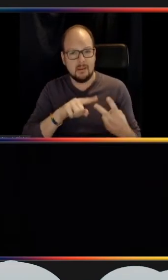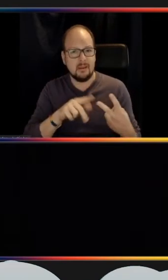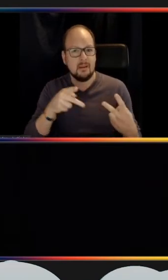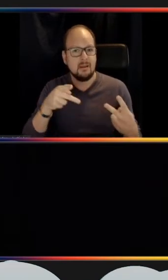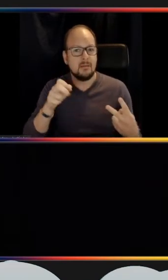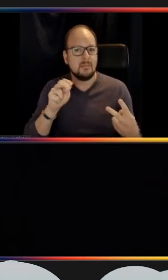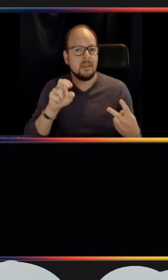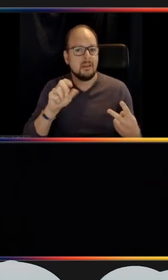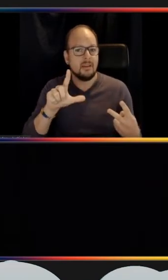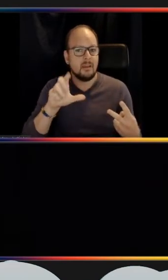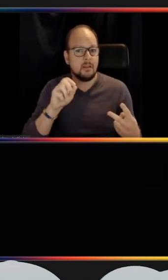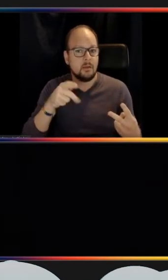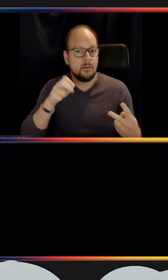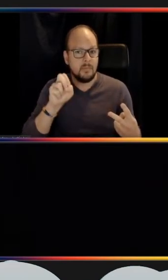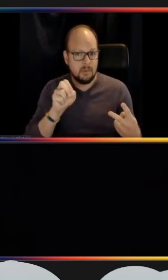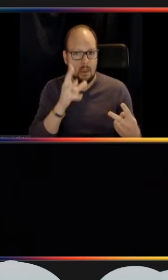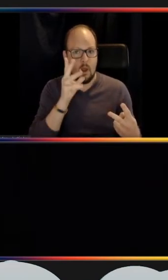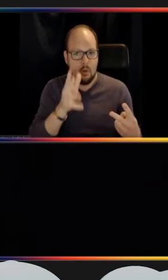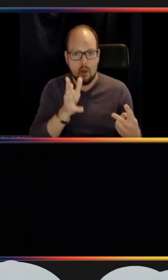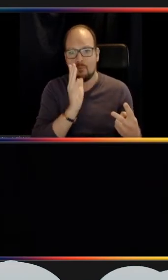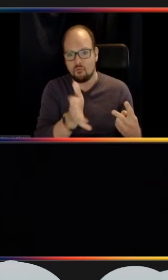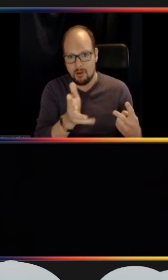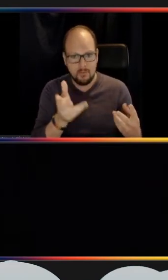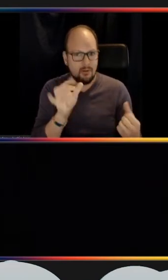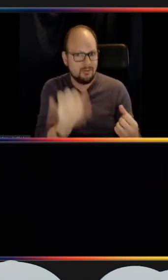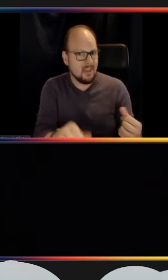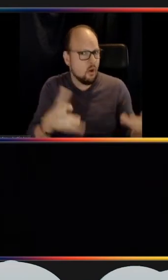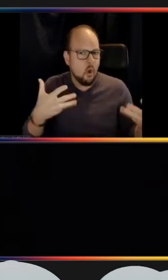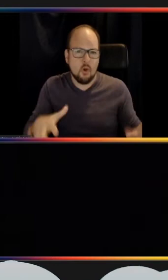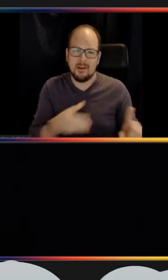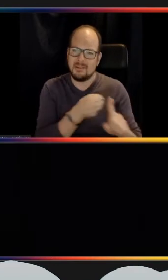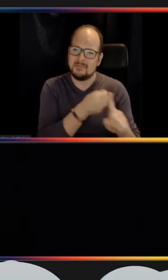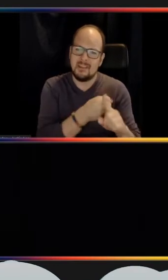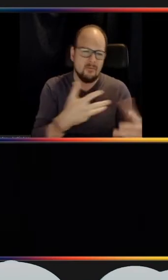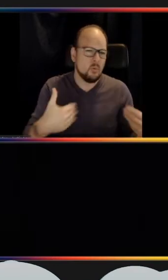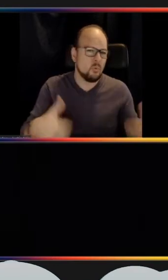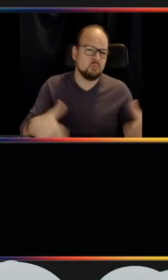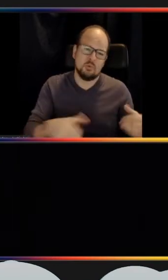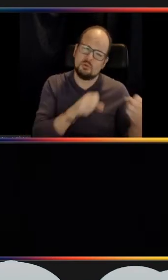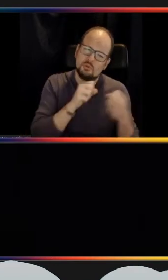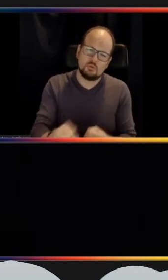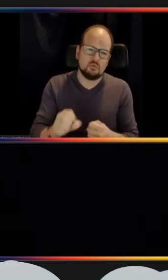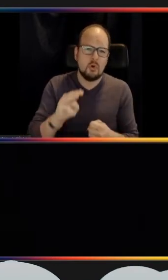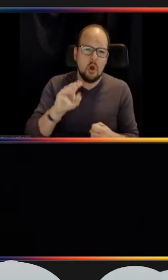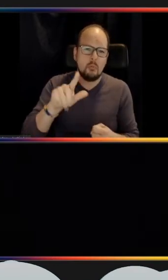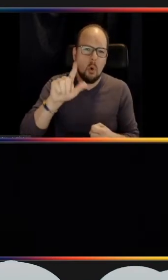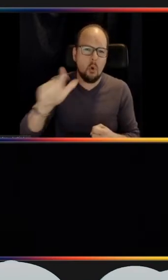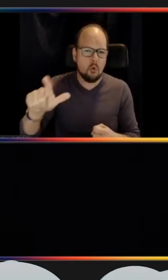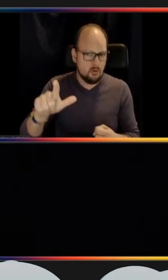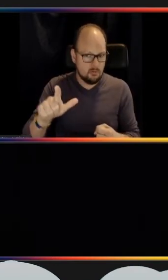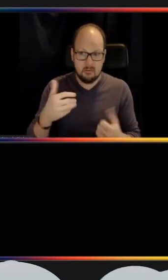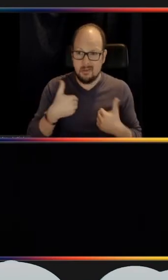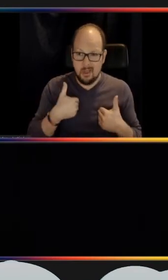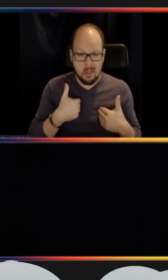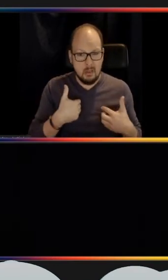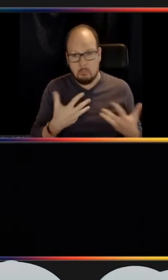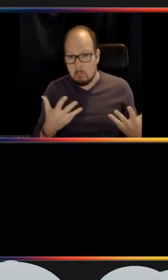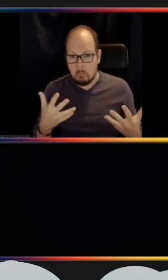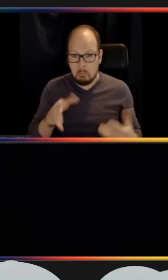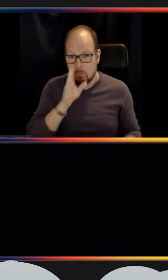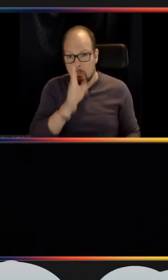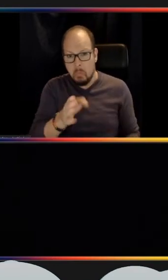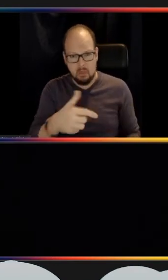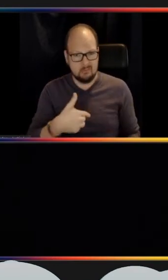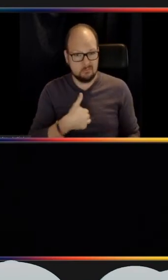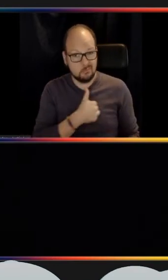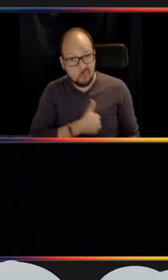unapologetically themselves. And they are so strong in their morals, and they're really who they are at their core all the